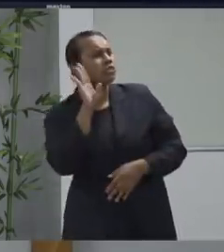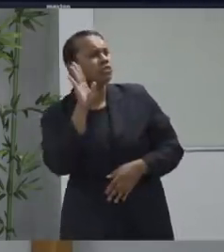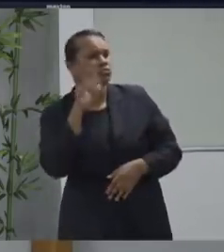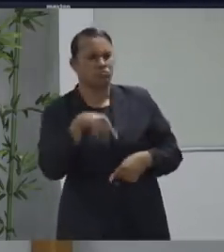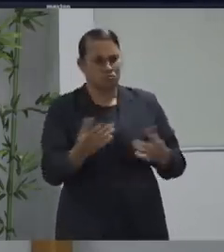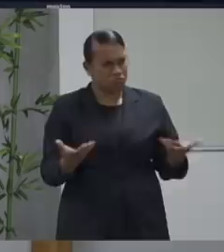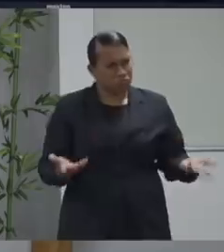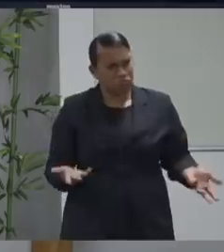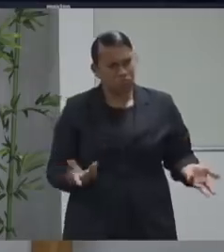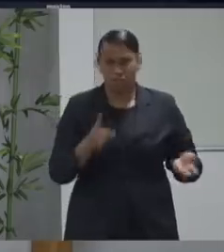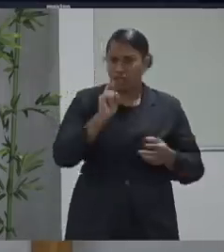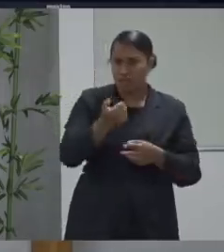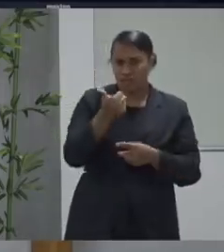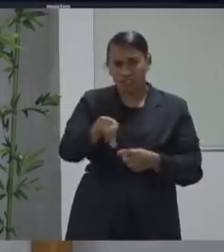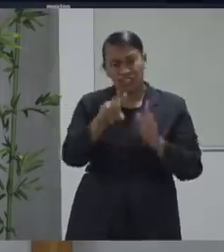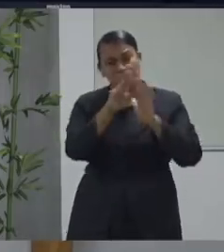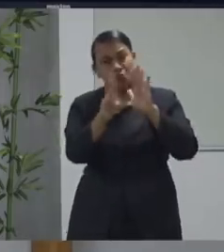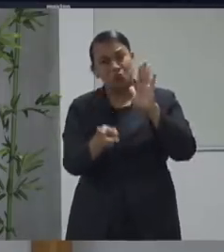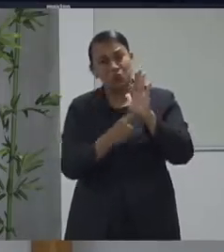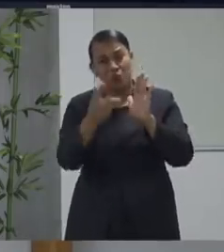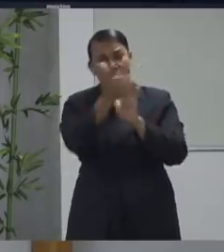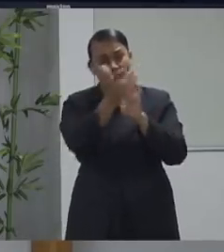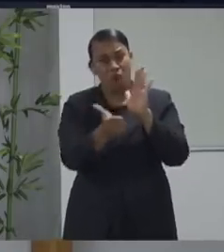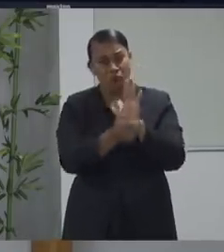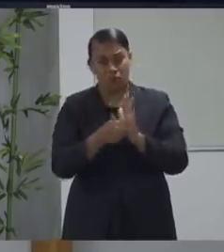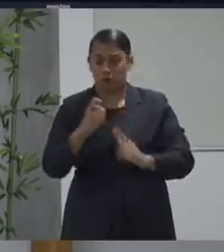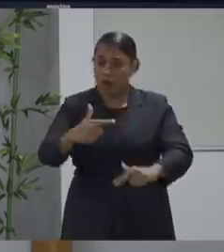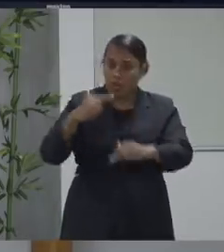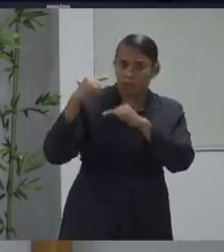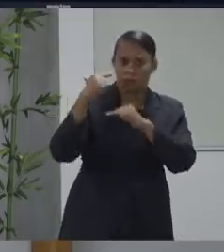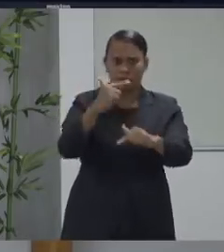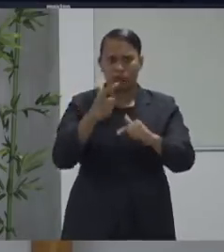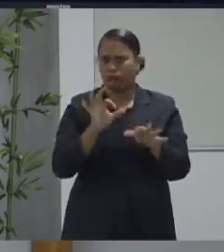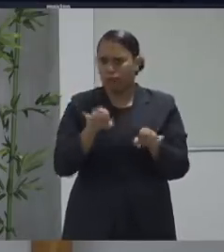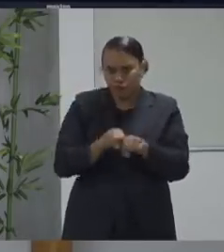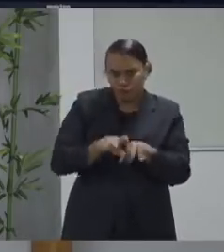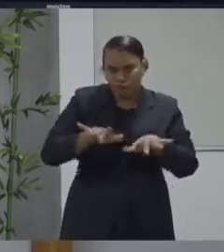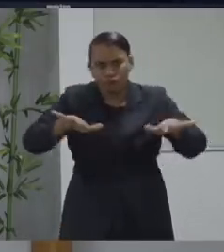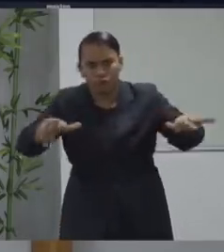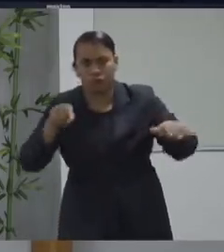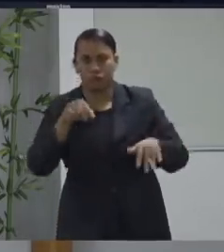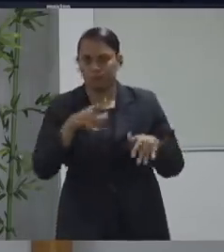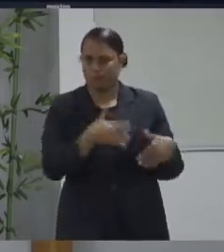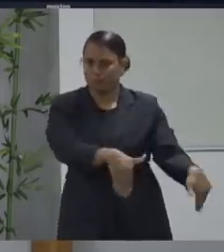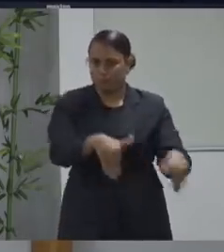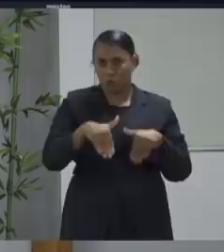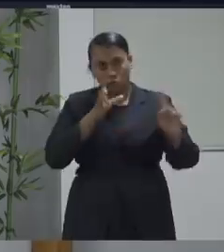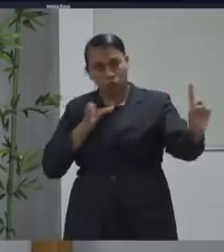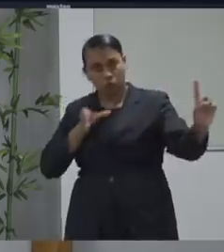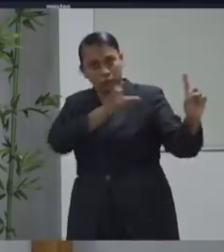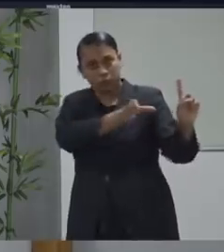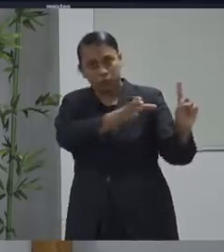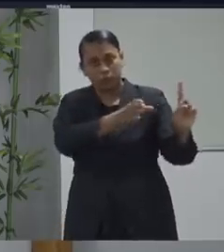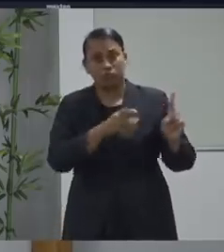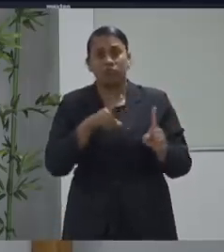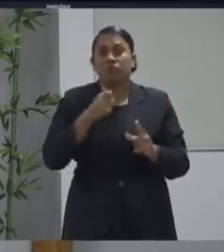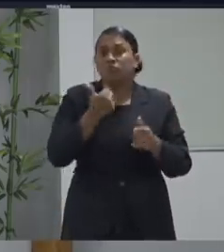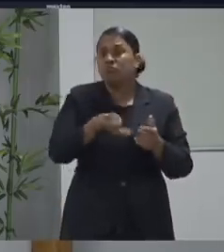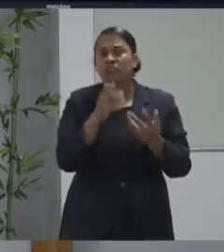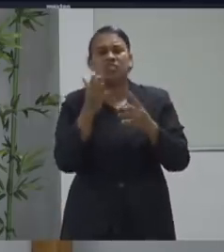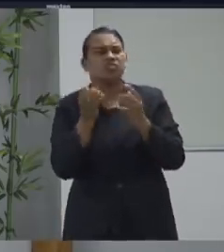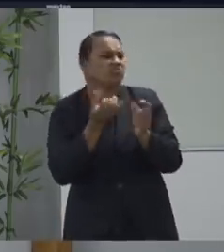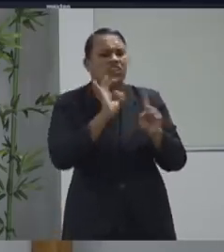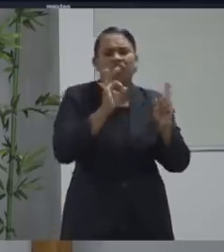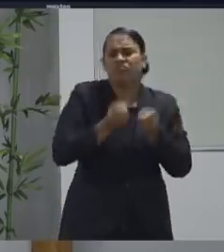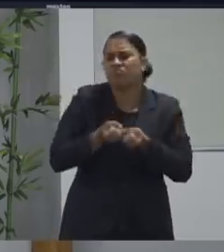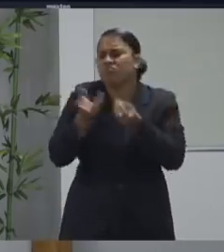dramatically limited his exposure to others. So far, it appears he did not pass the virus to anyone.